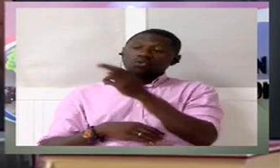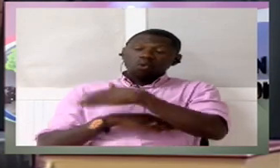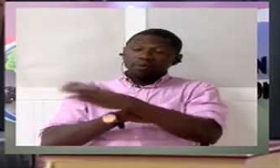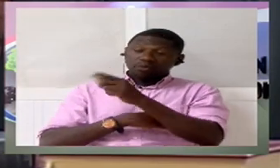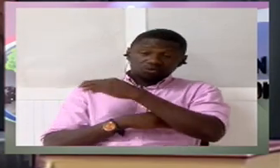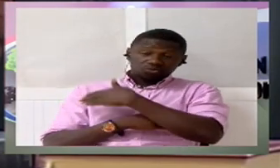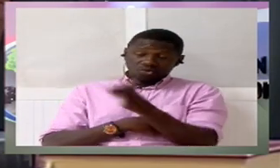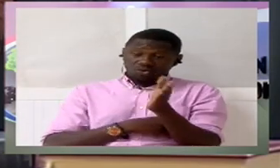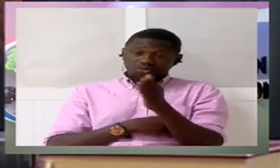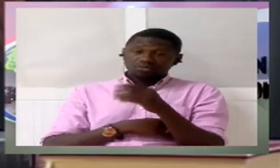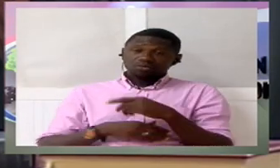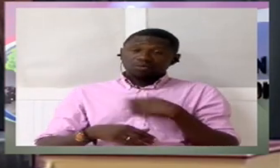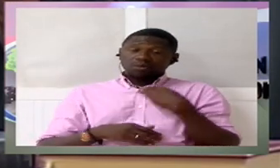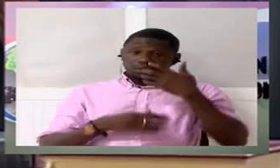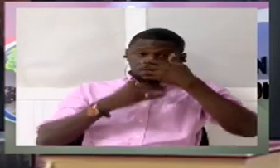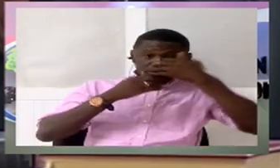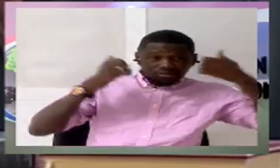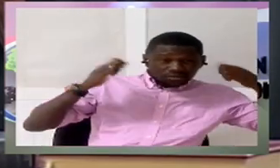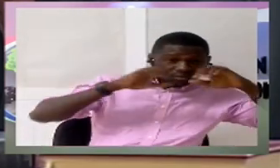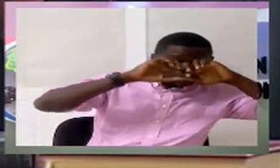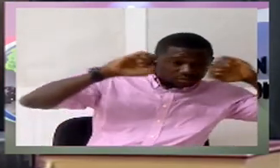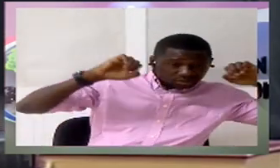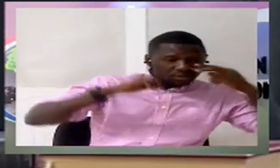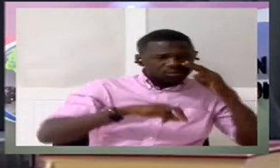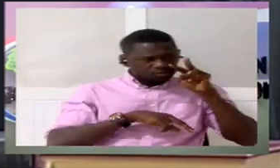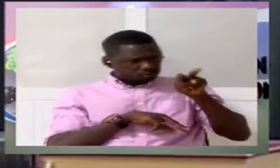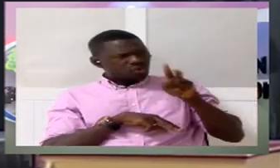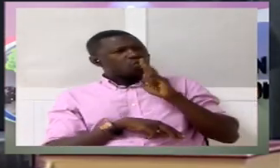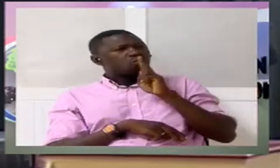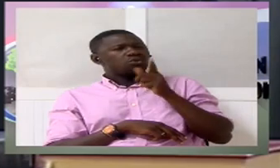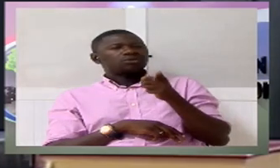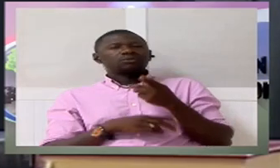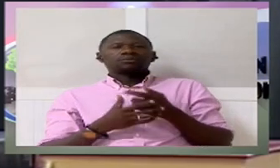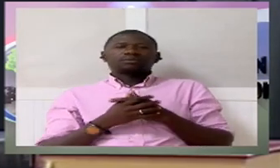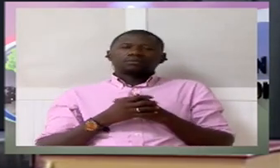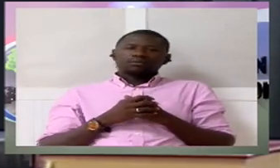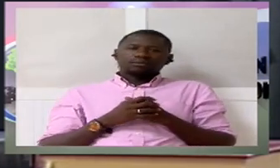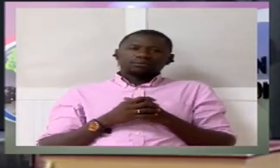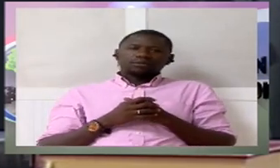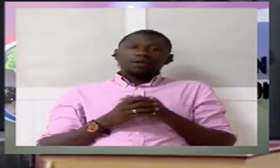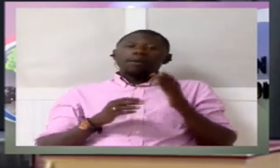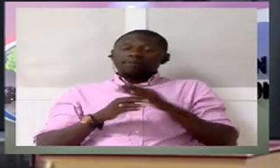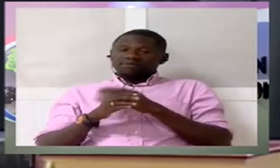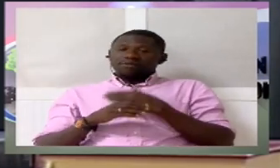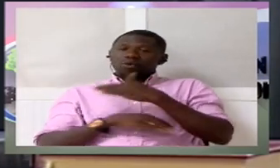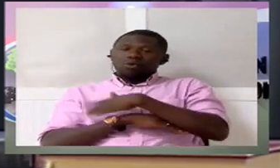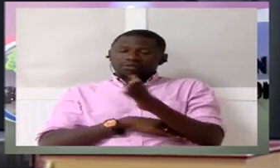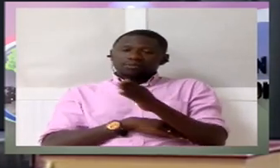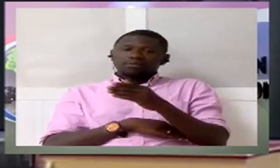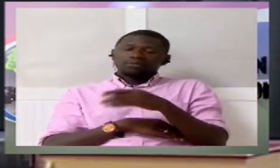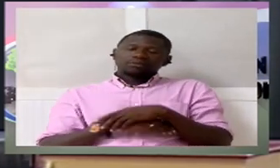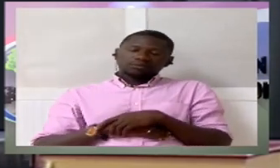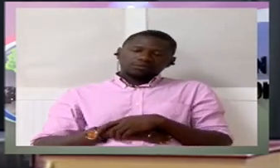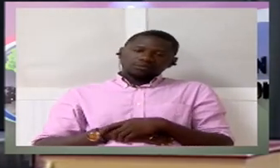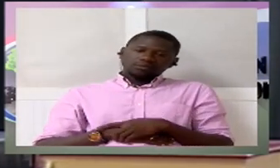And open the door. Batu ngaju be palantero la jumale. Let me peep over the window and see who it is. Janimbe bunda elela. Before I